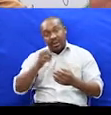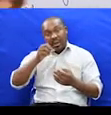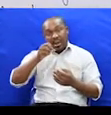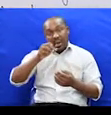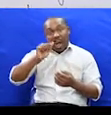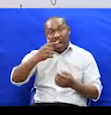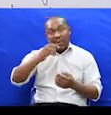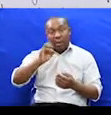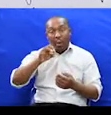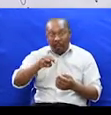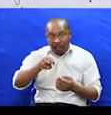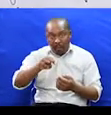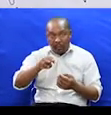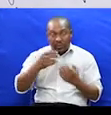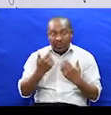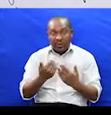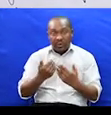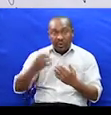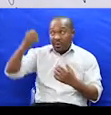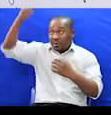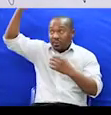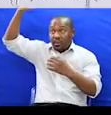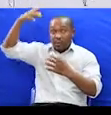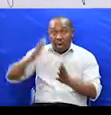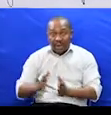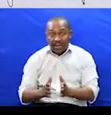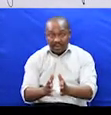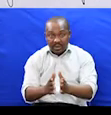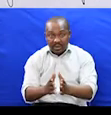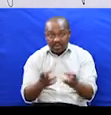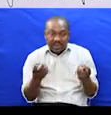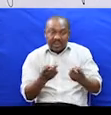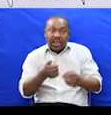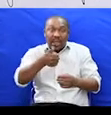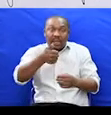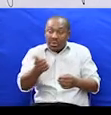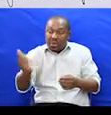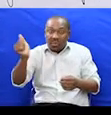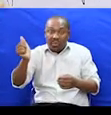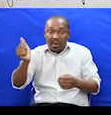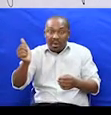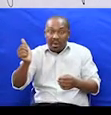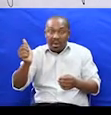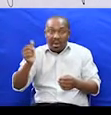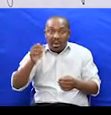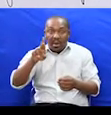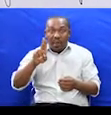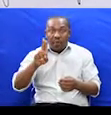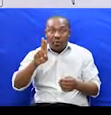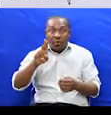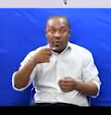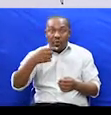the solar system and what, and this, and your model of what? Of